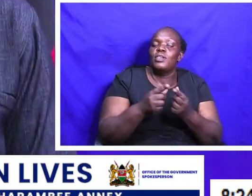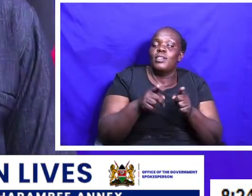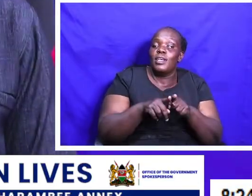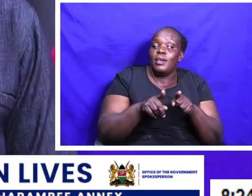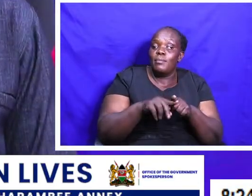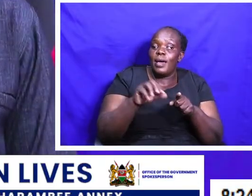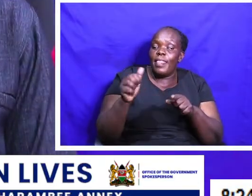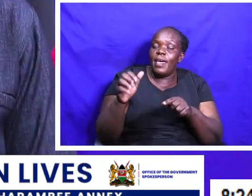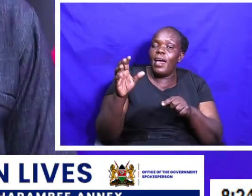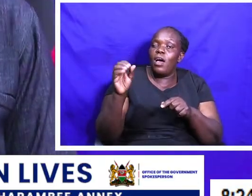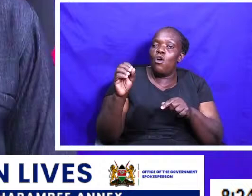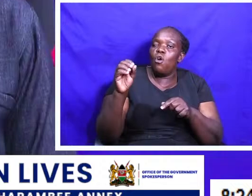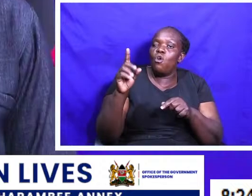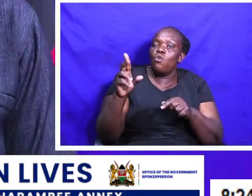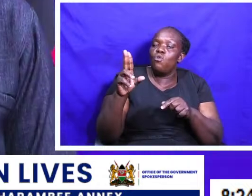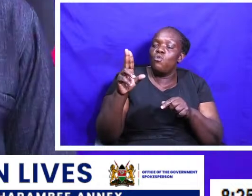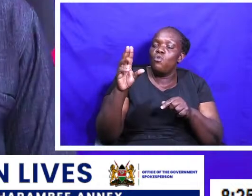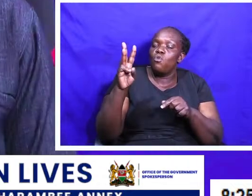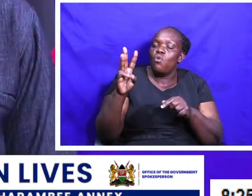There's Mr. Luoi,